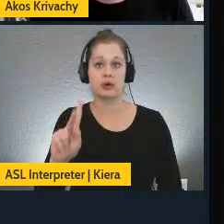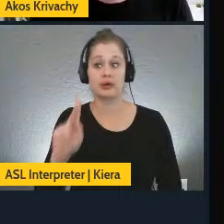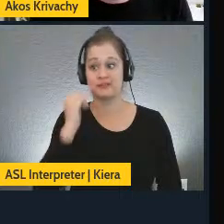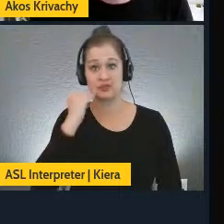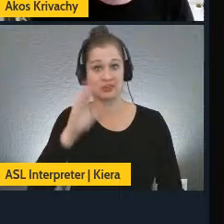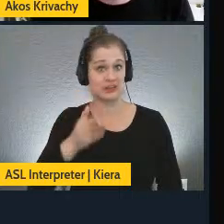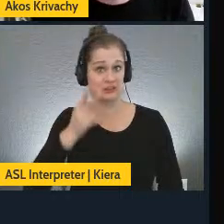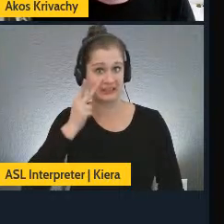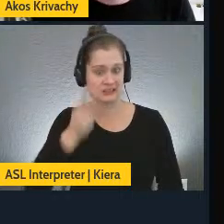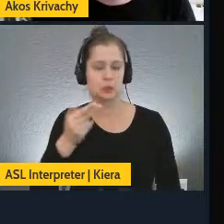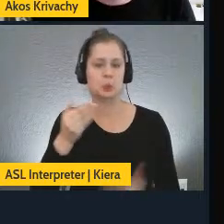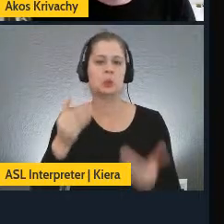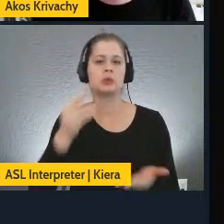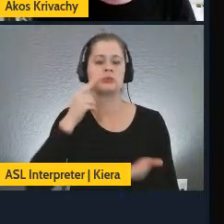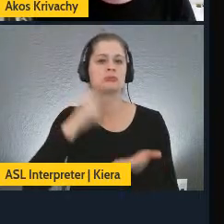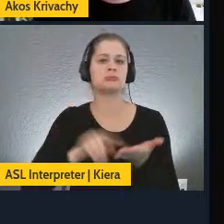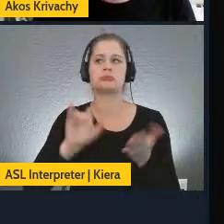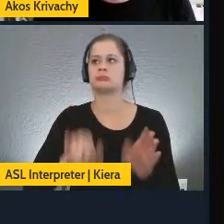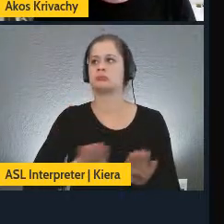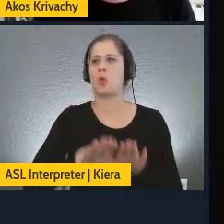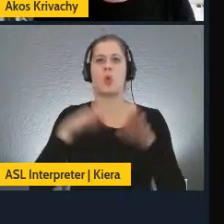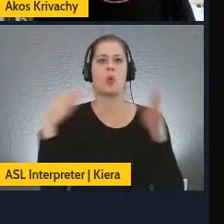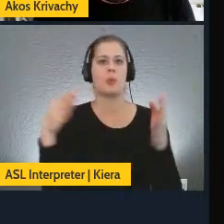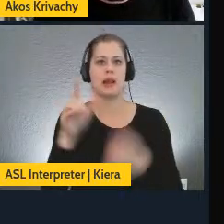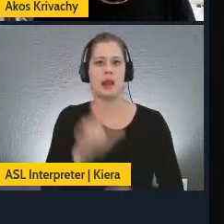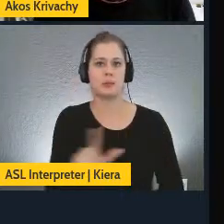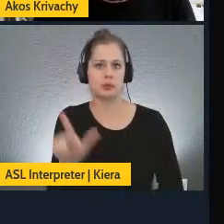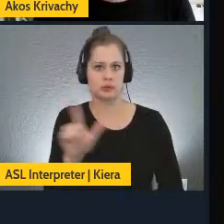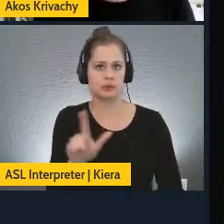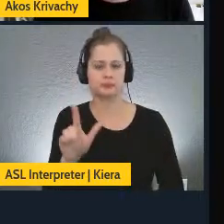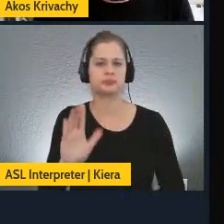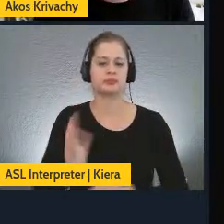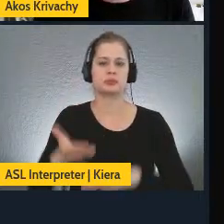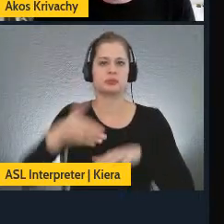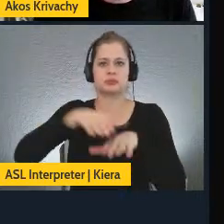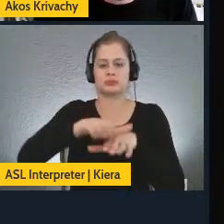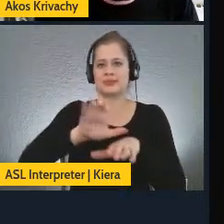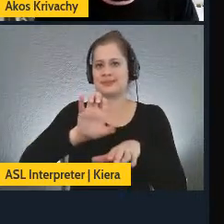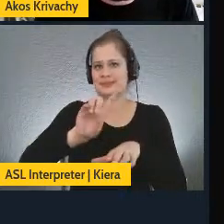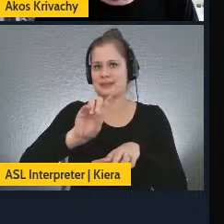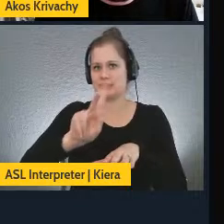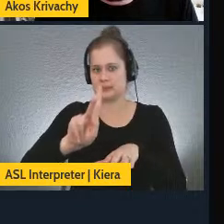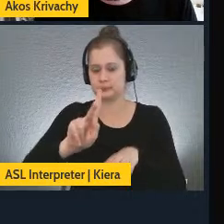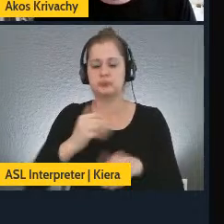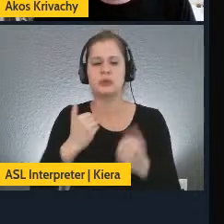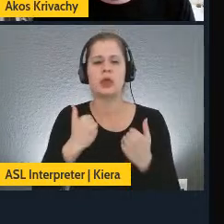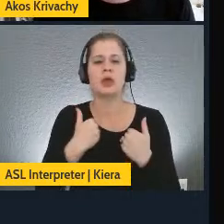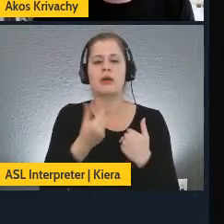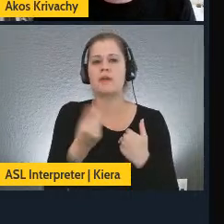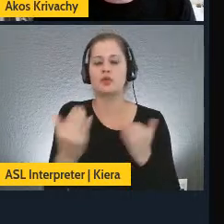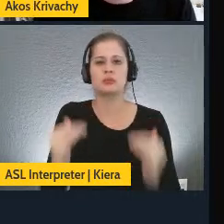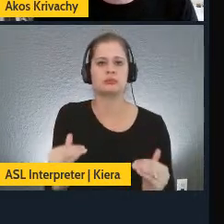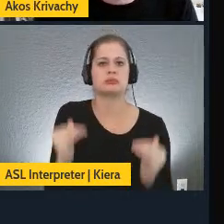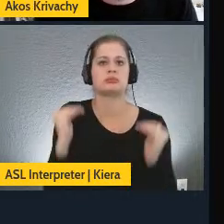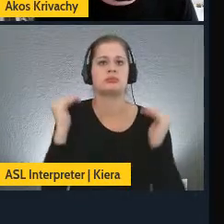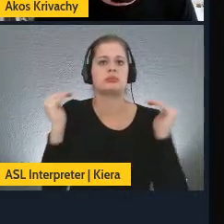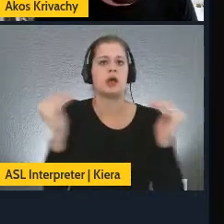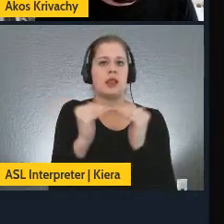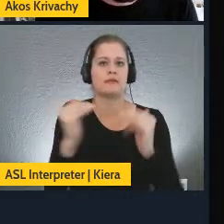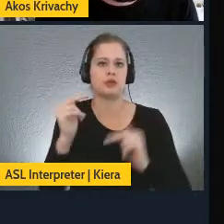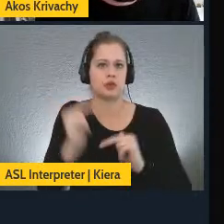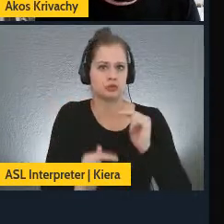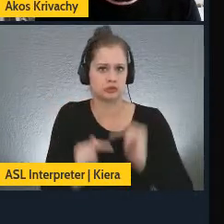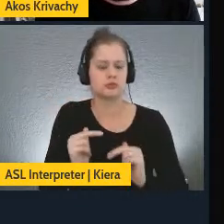great open source library that's built on top of CDK. It has a few high-level constructs that just makes building applications